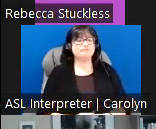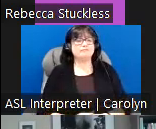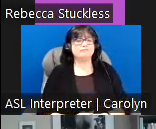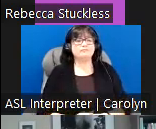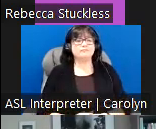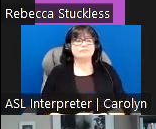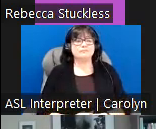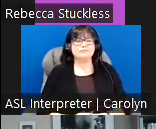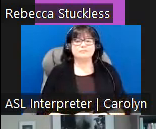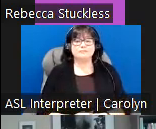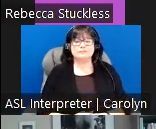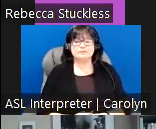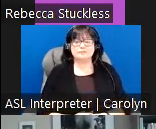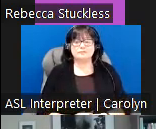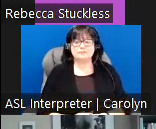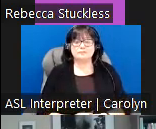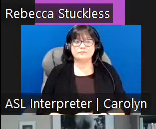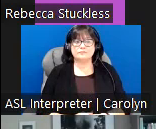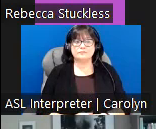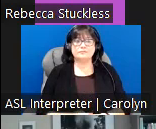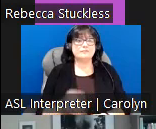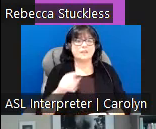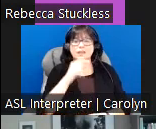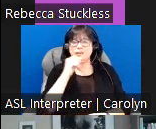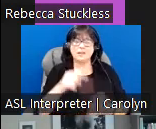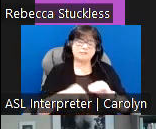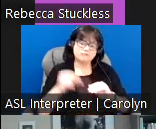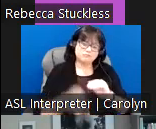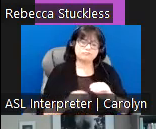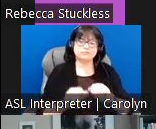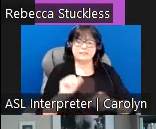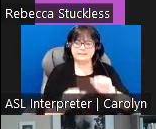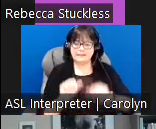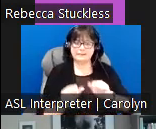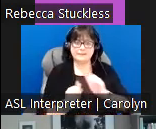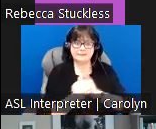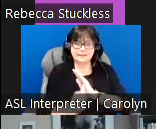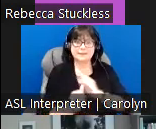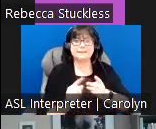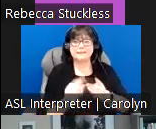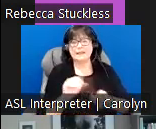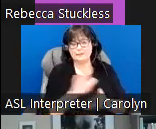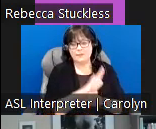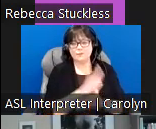Okay, so it's not a robust skill assessment. It's geared to employment, and it's paper-based. We've already covered that. Next.